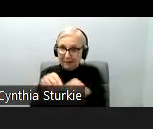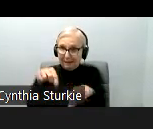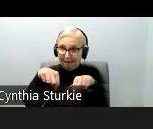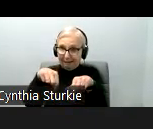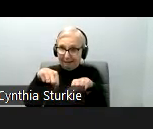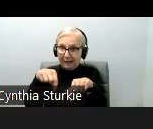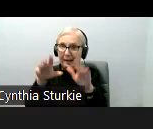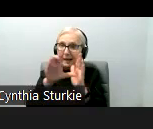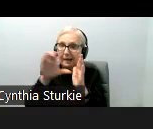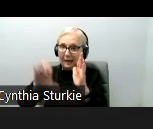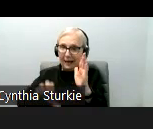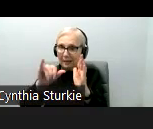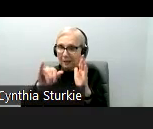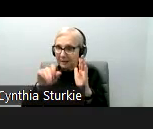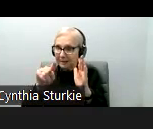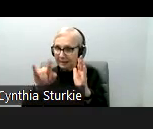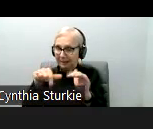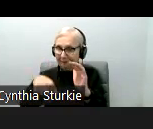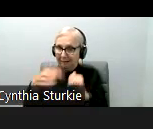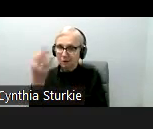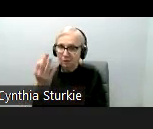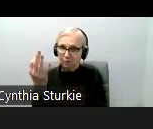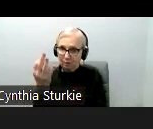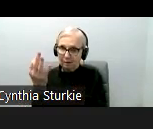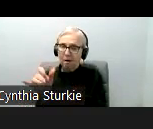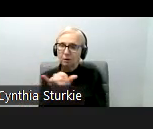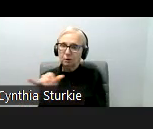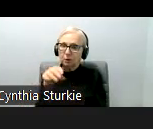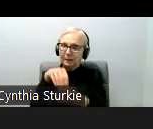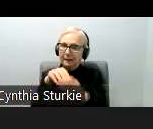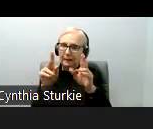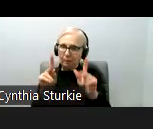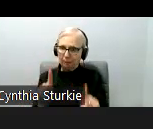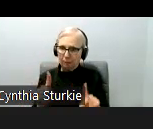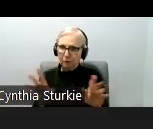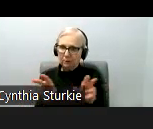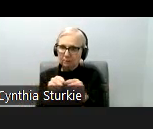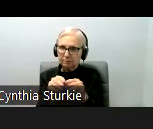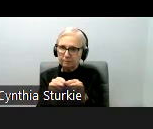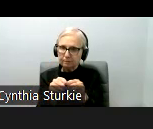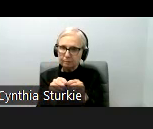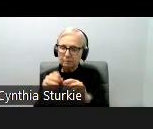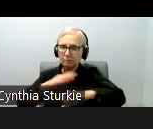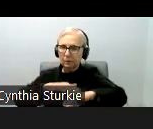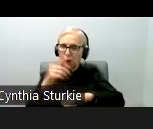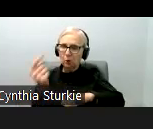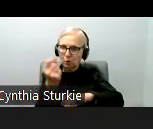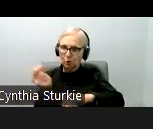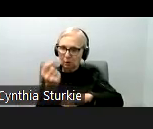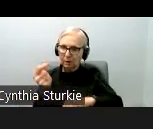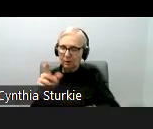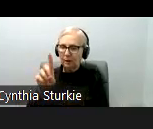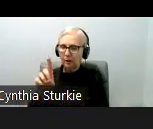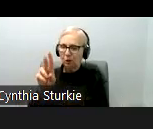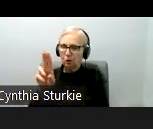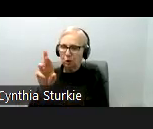in Canyon City this Friday. And we also have an in-person meeting on Tuesday in